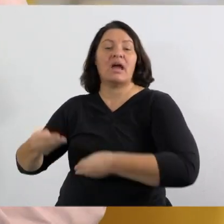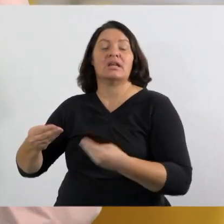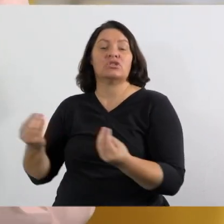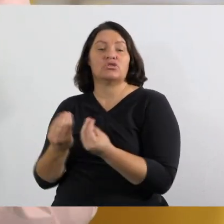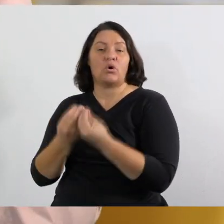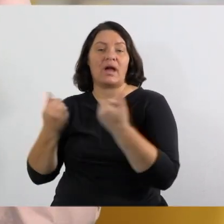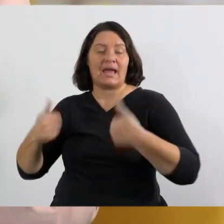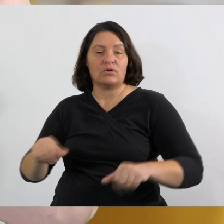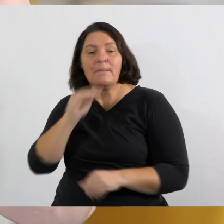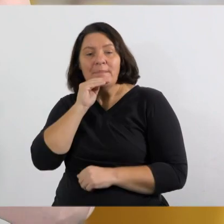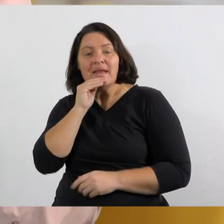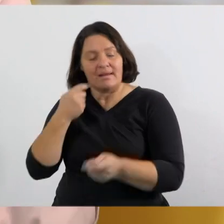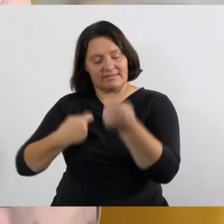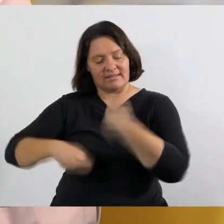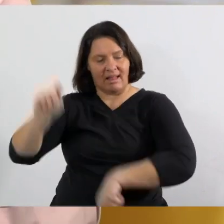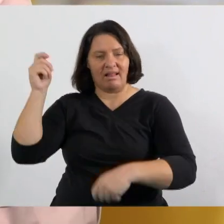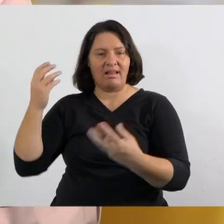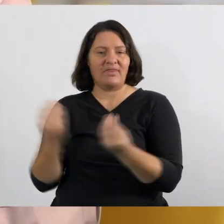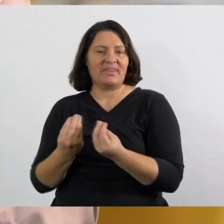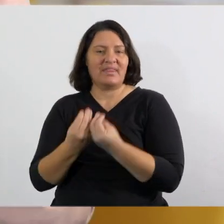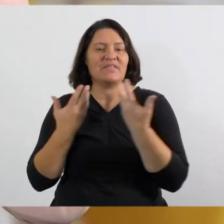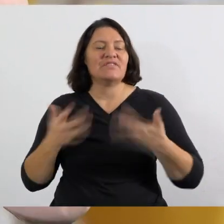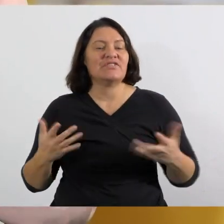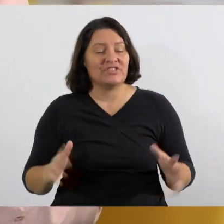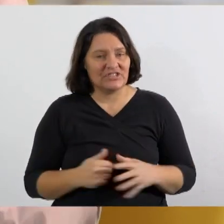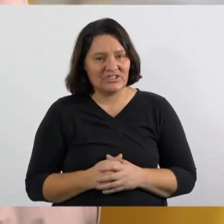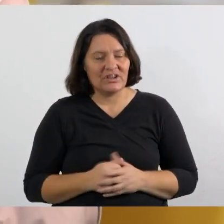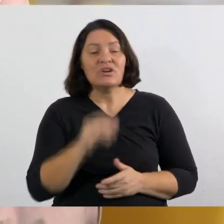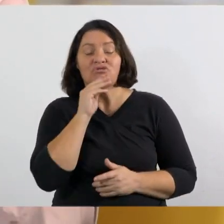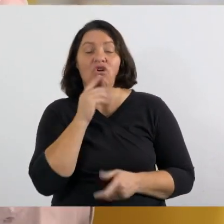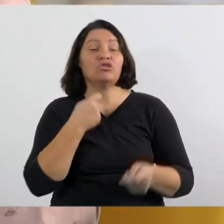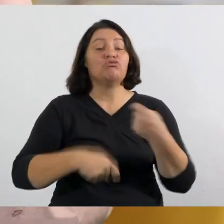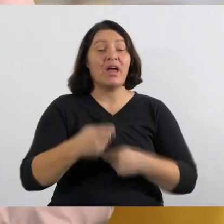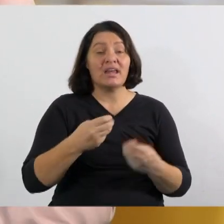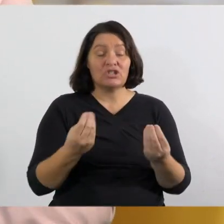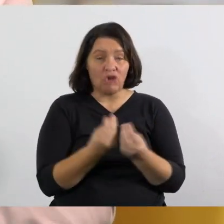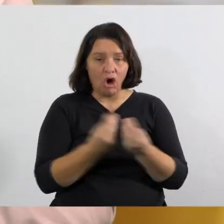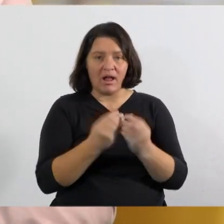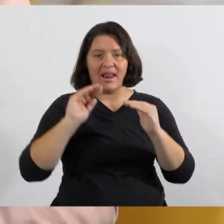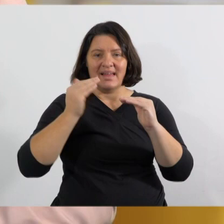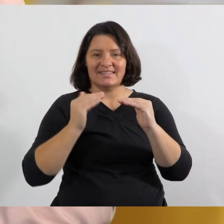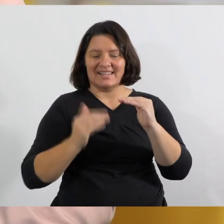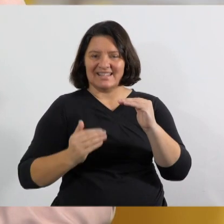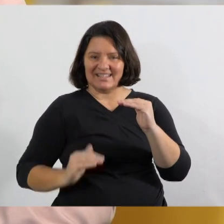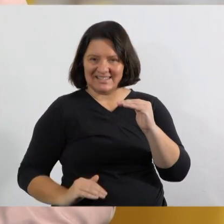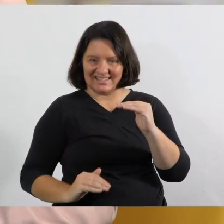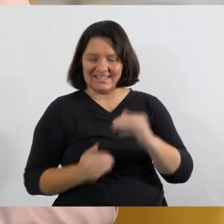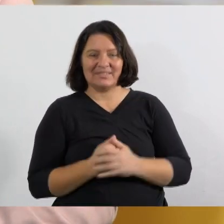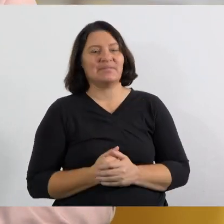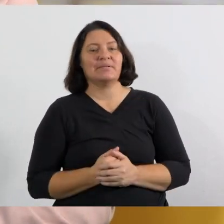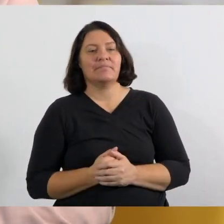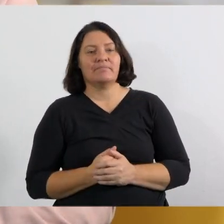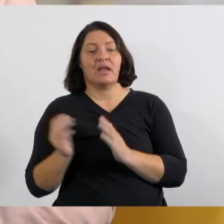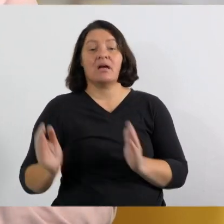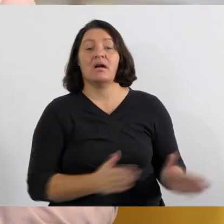account. It shows that we sold goods. Therefore, our trading stock will decrease in this case. Let us